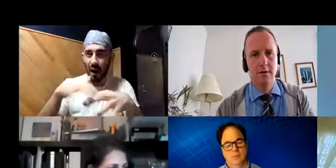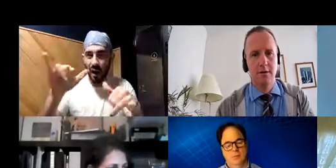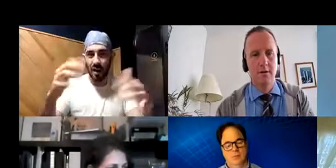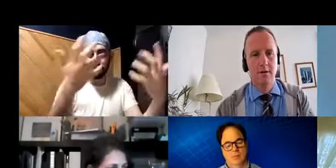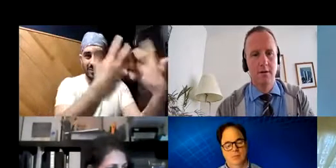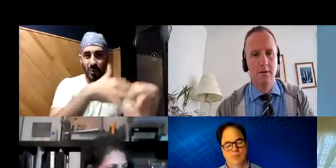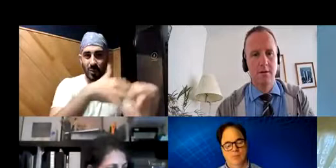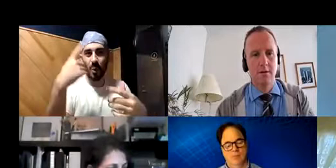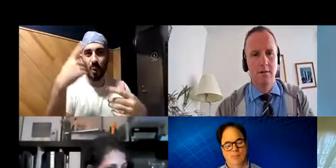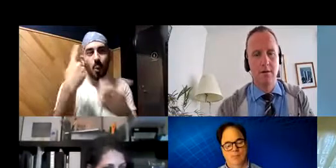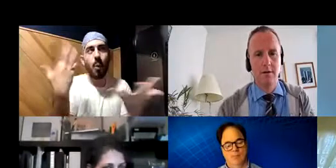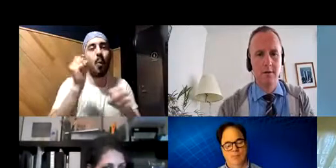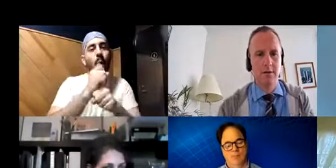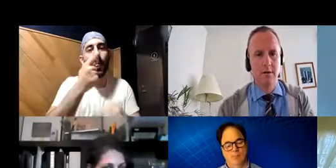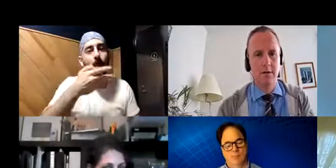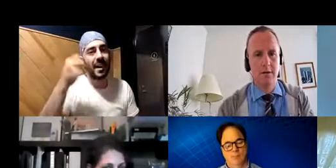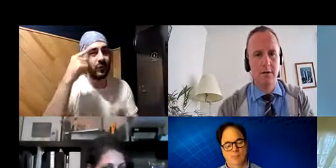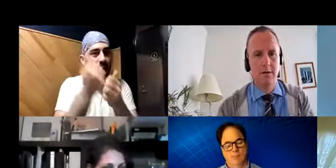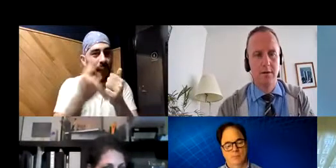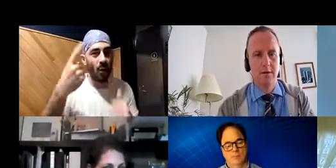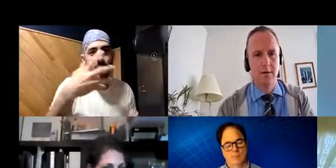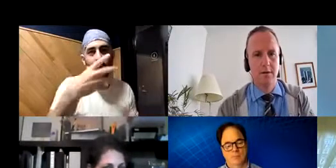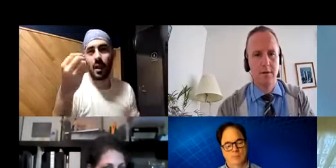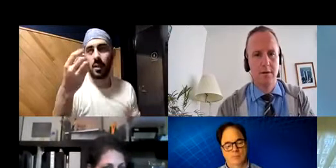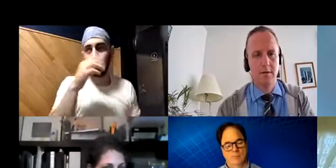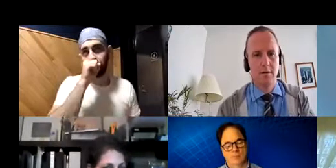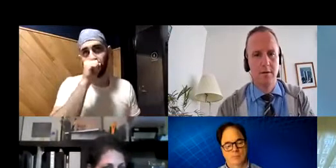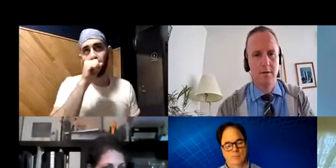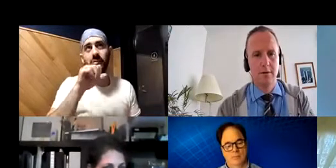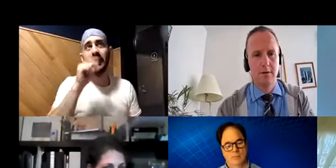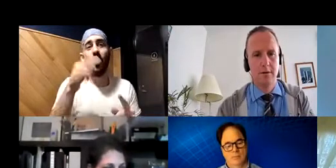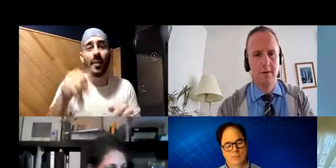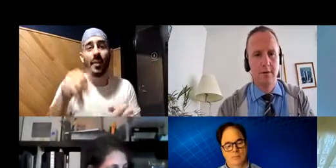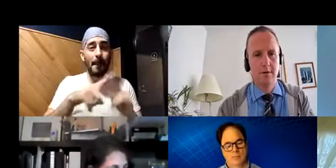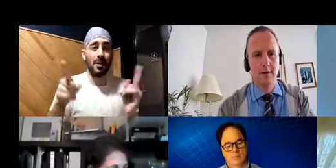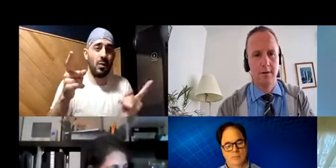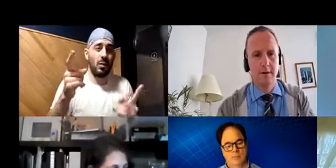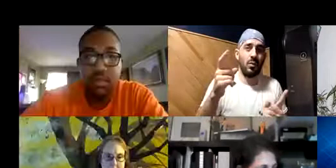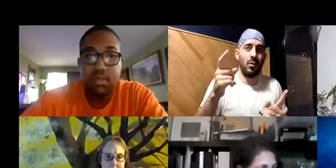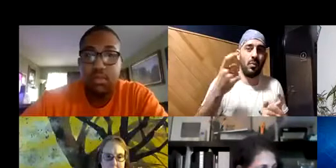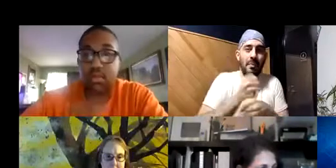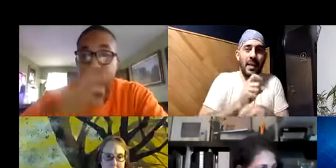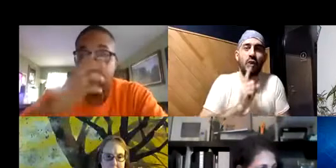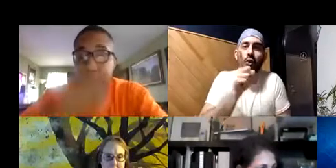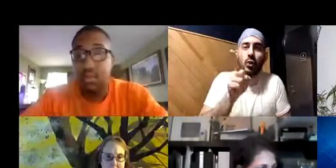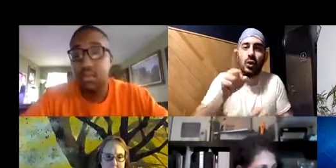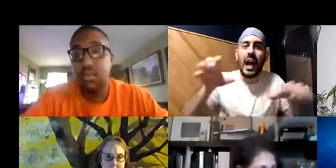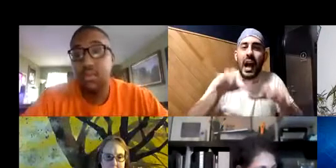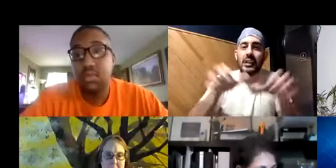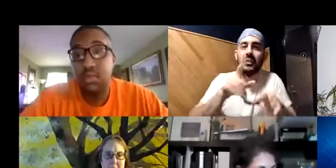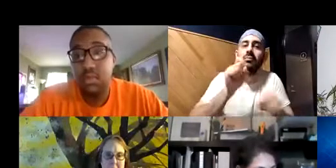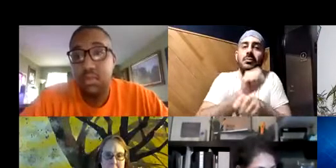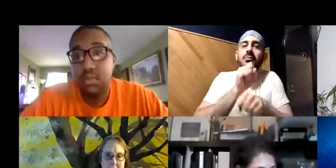can't, we have to work in a unified way and what's going to be the best for